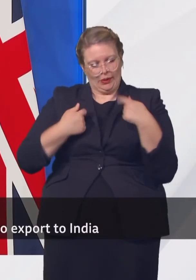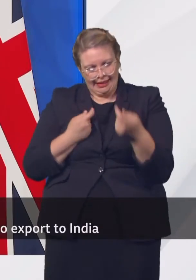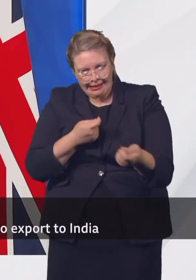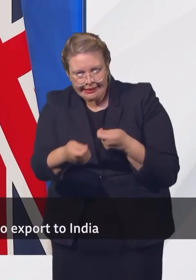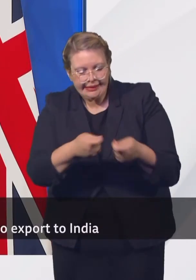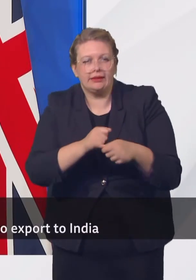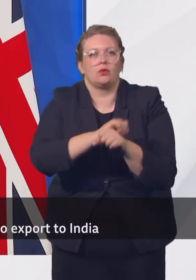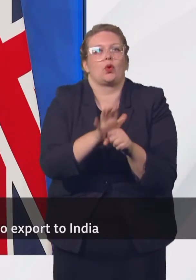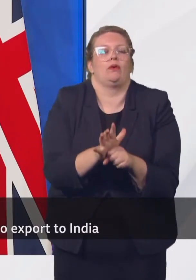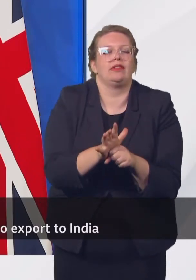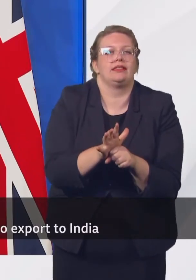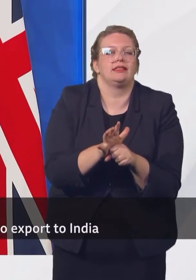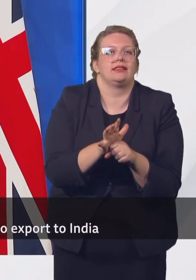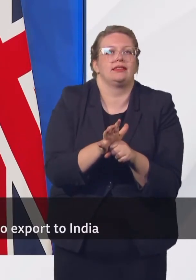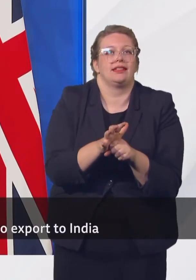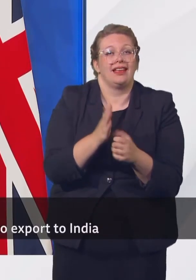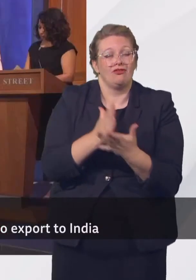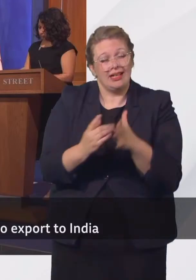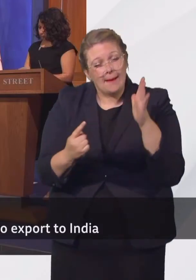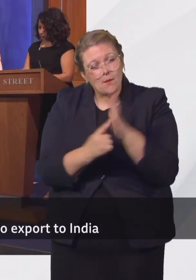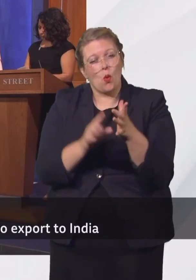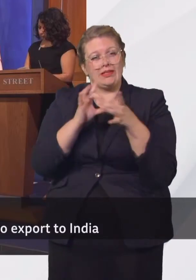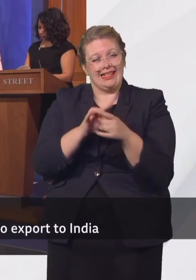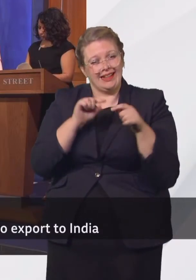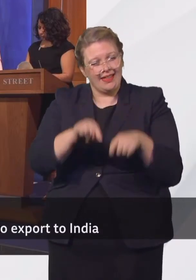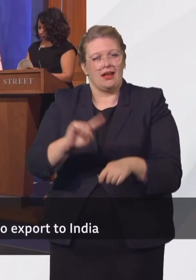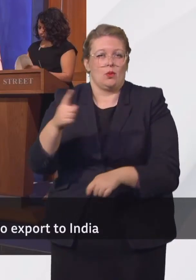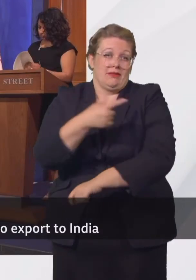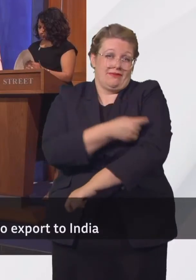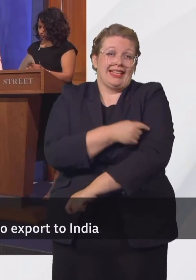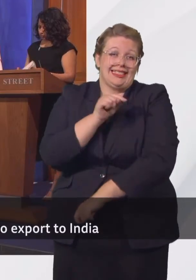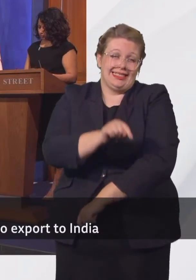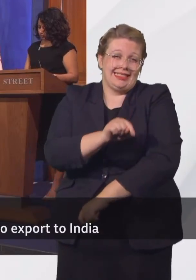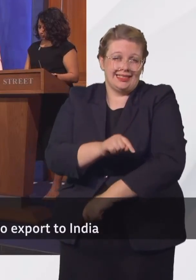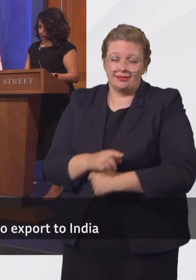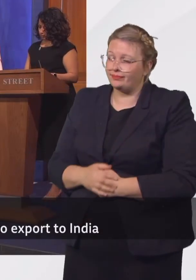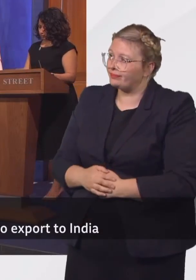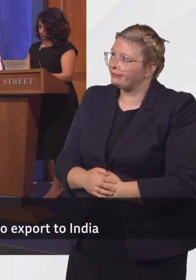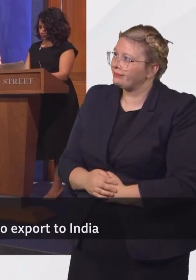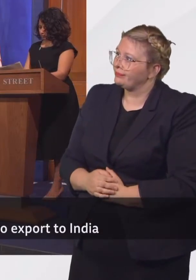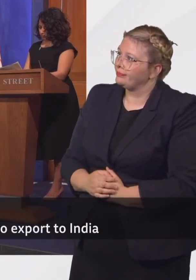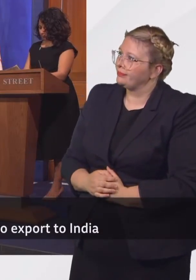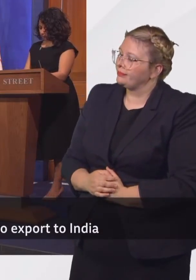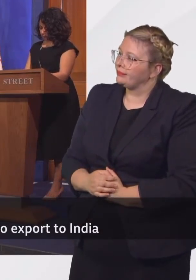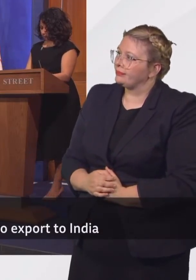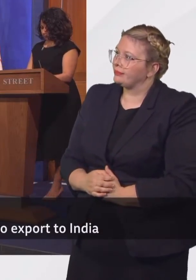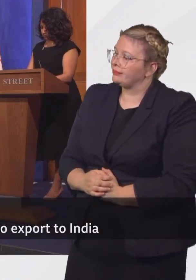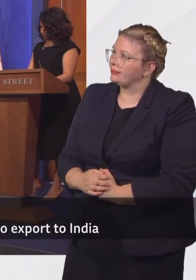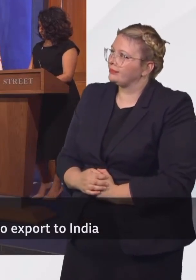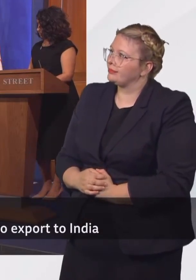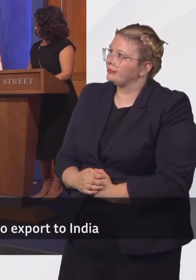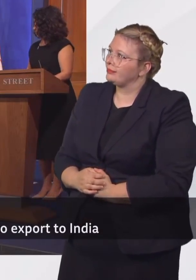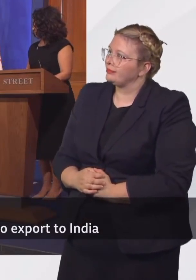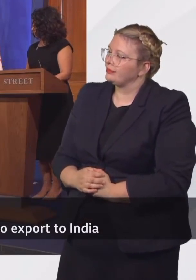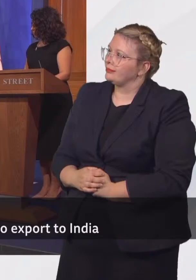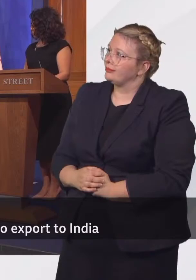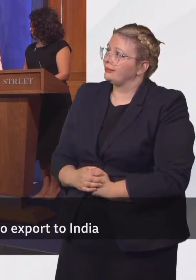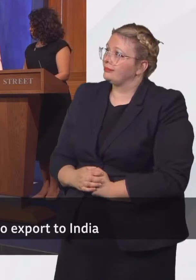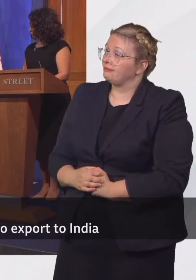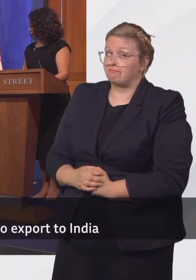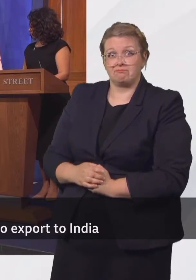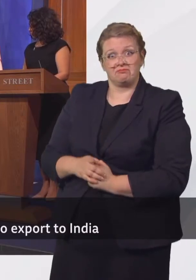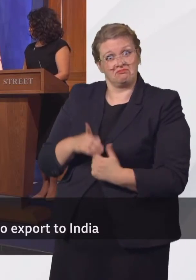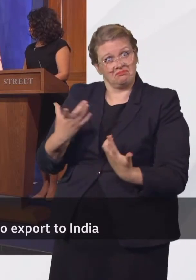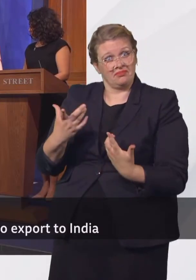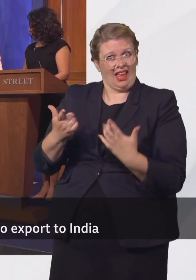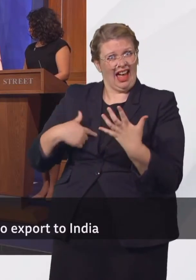absolutely central to it. Professor. Yeah, Chris, thanks for the questions. If you can spare the time, then I'll kind of tell you a bit